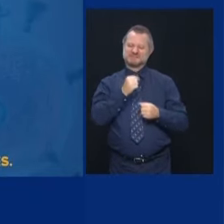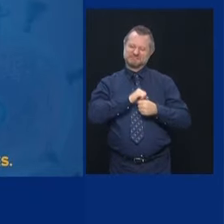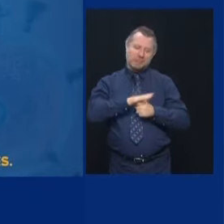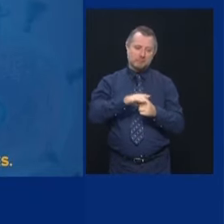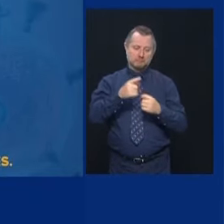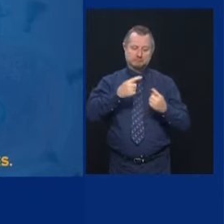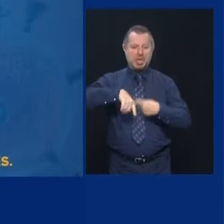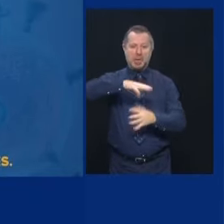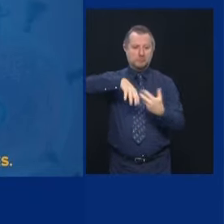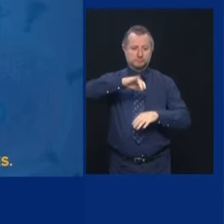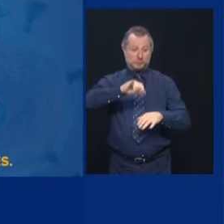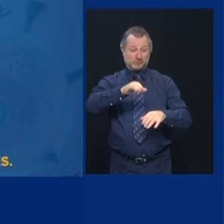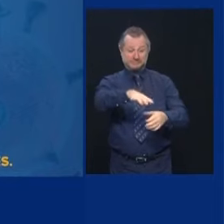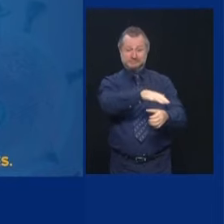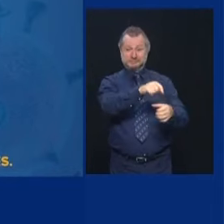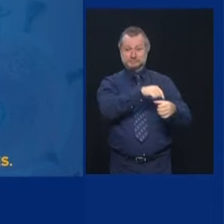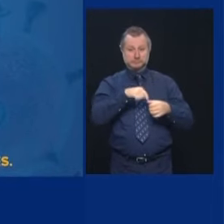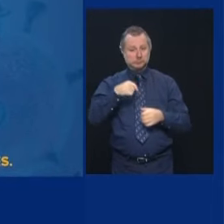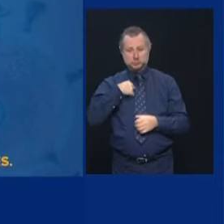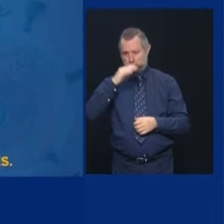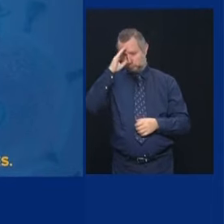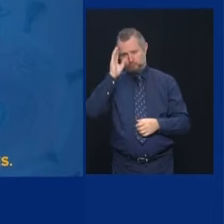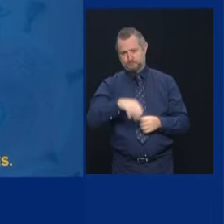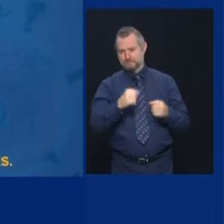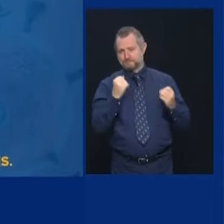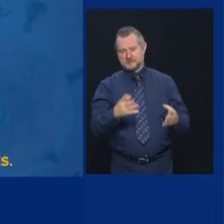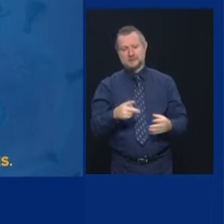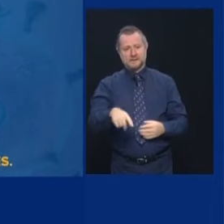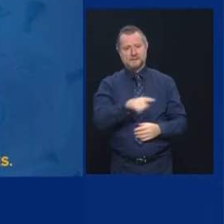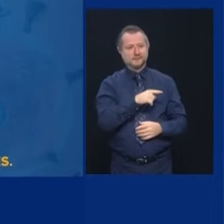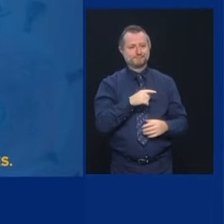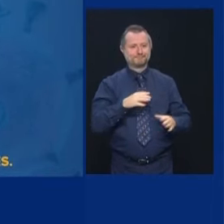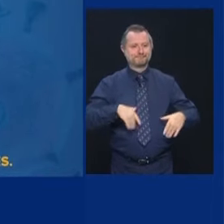know they are in hotspot clusters.